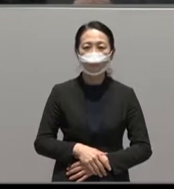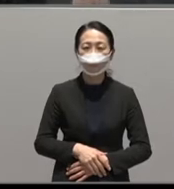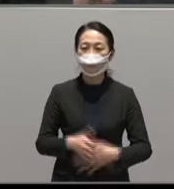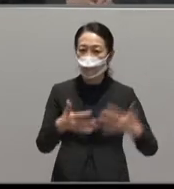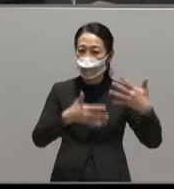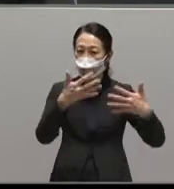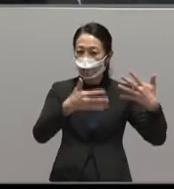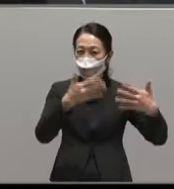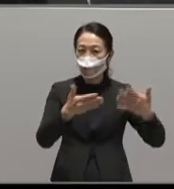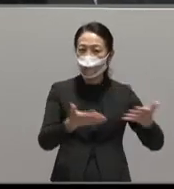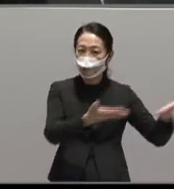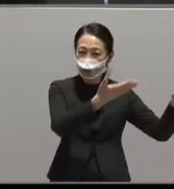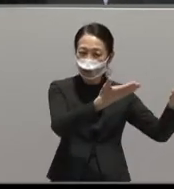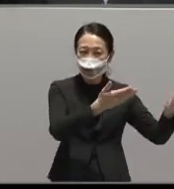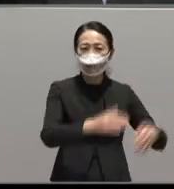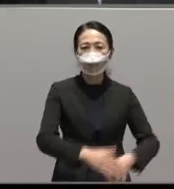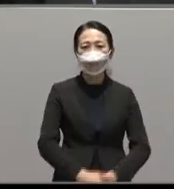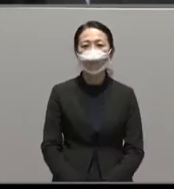please play the video.